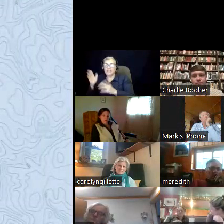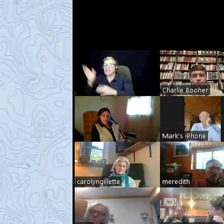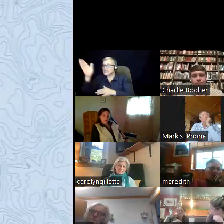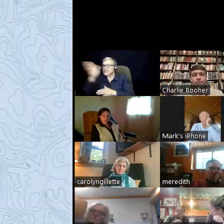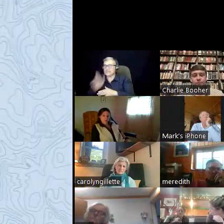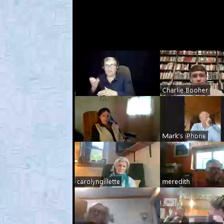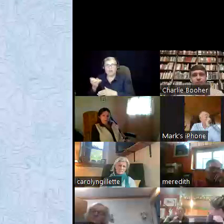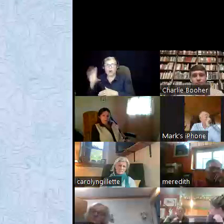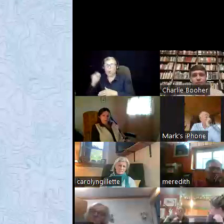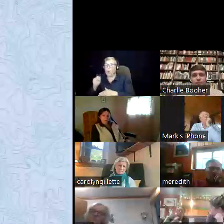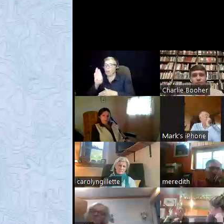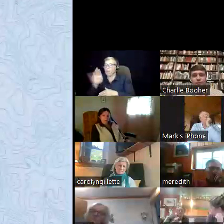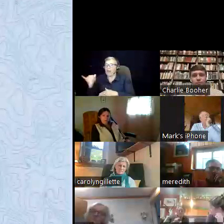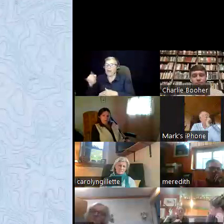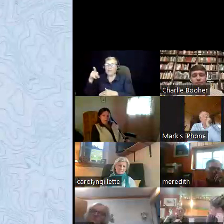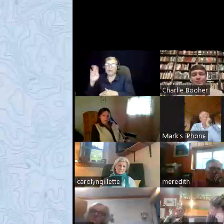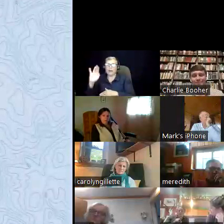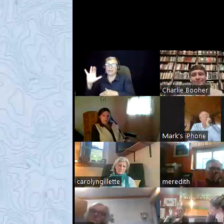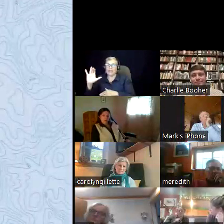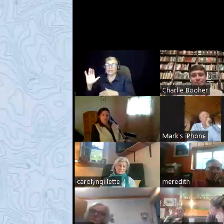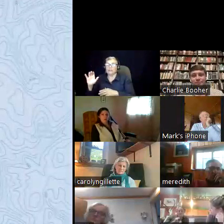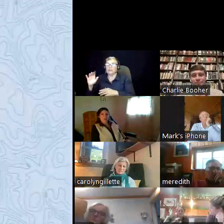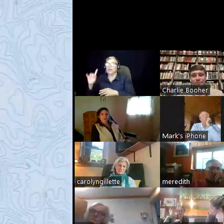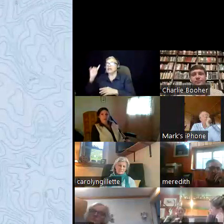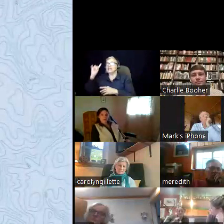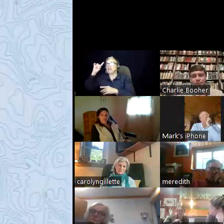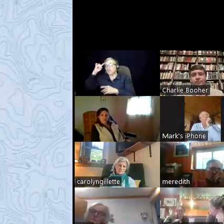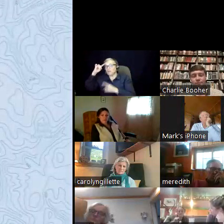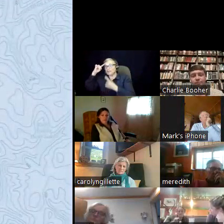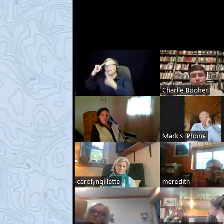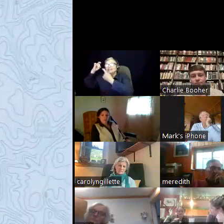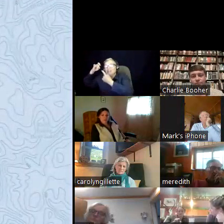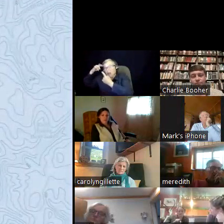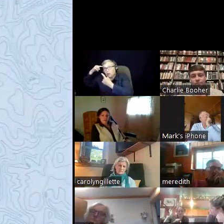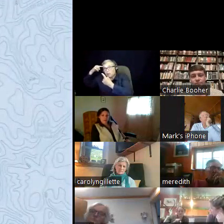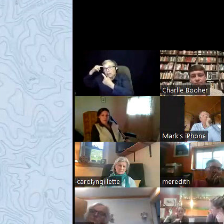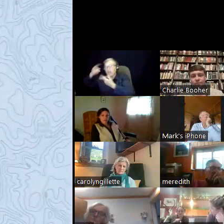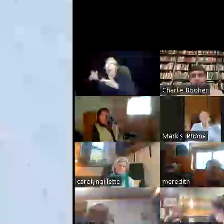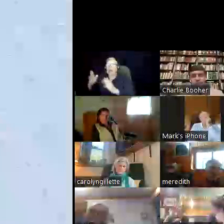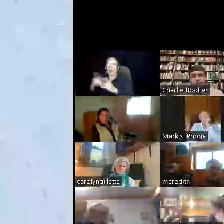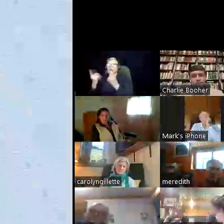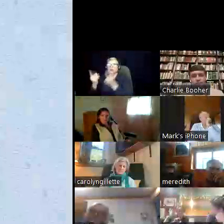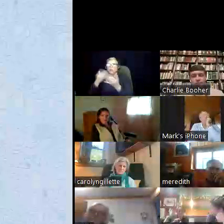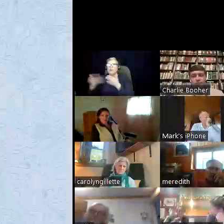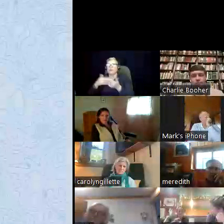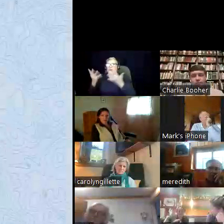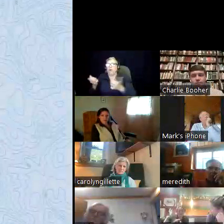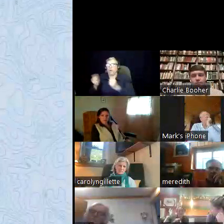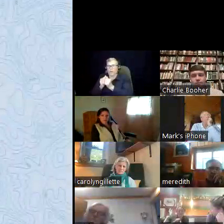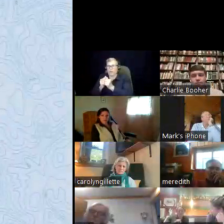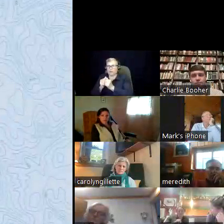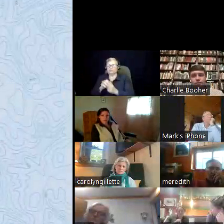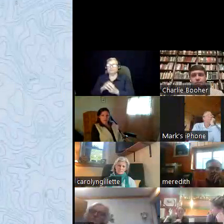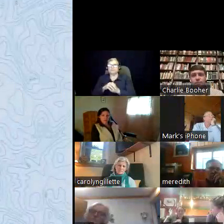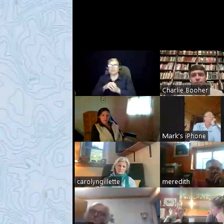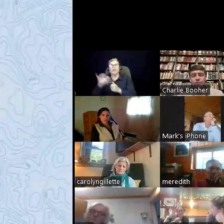public. When I say owned by the government, it is the government's resource to do with what they want. And